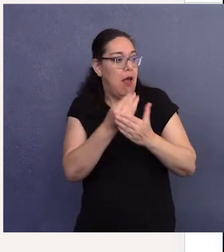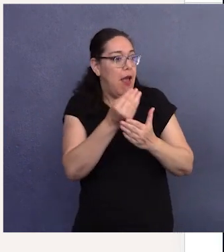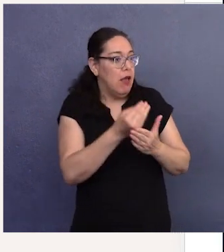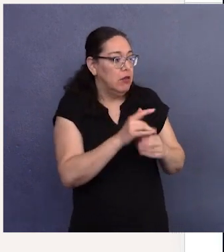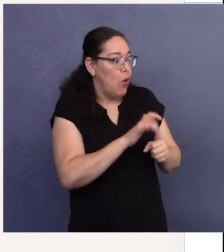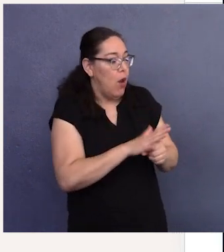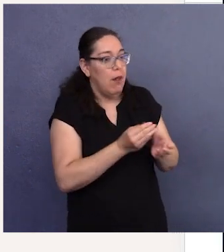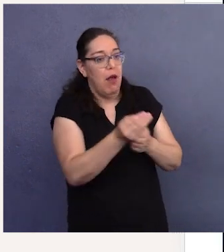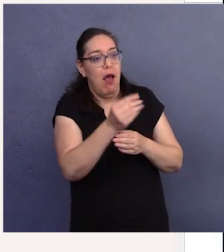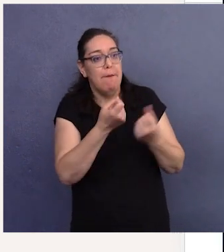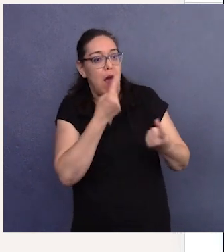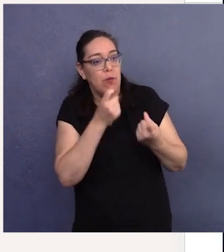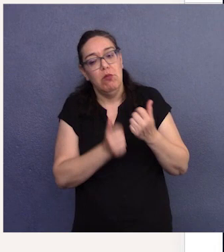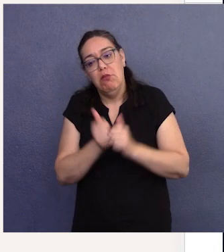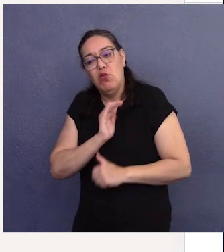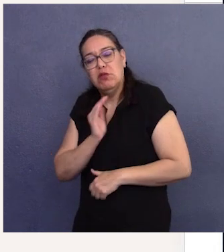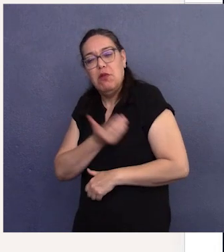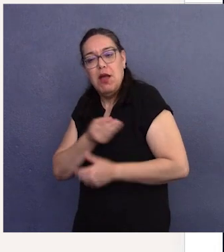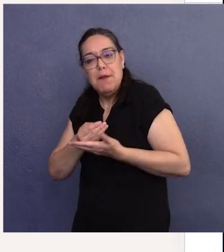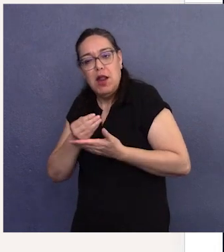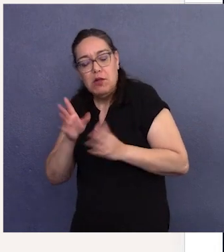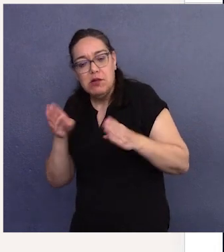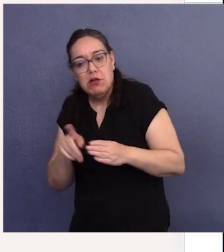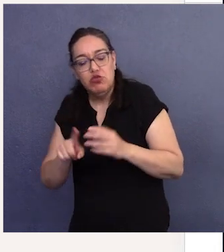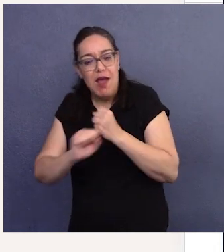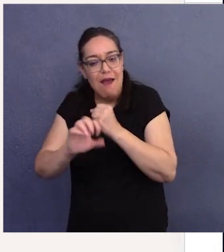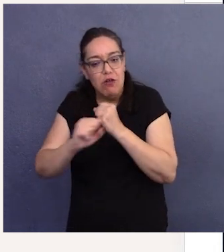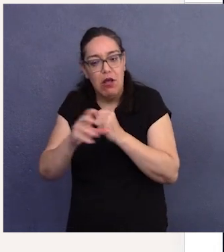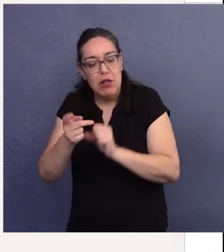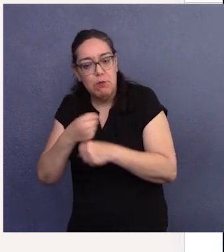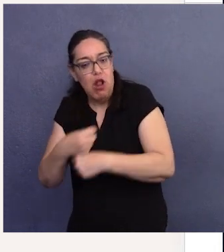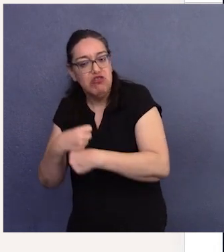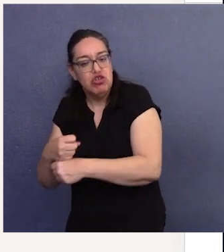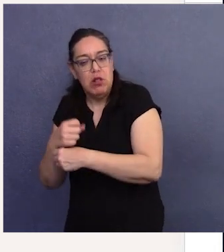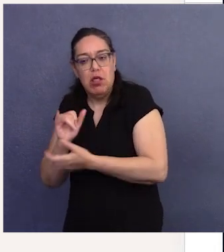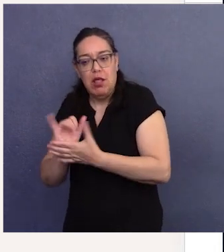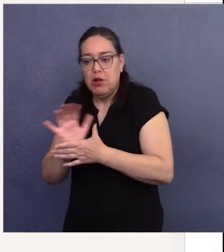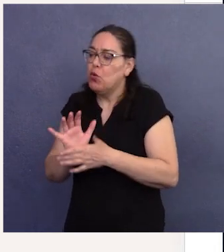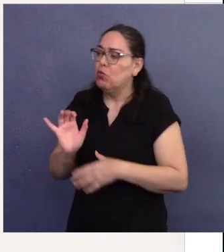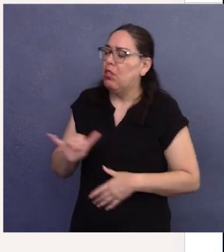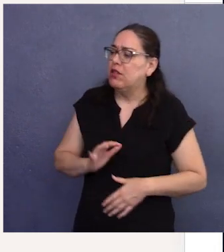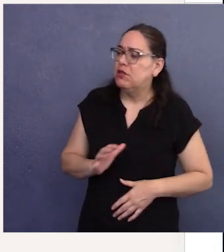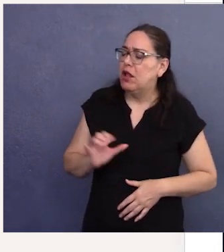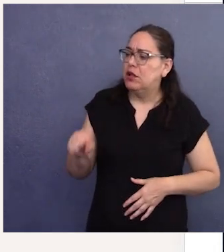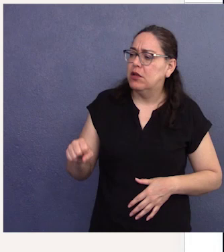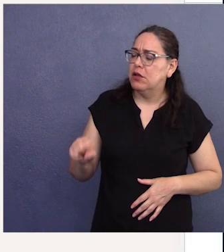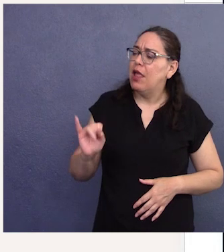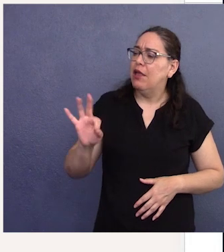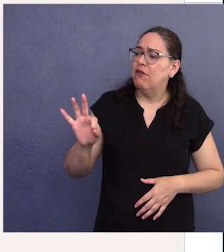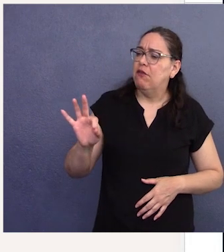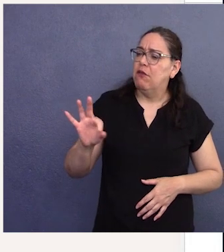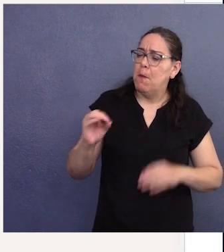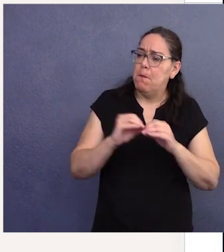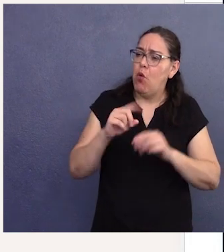money would probably go towards like advertising and production. Yeah, that's fine. Yeah. If you have